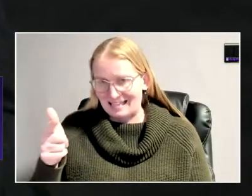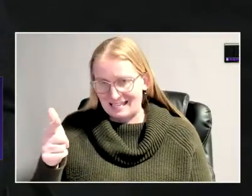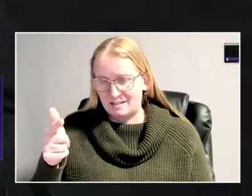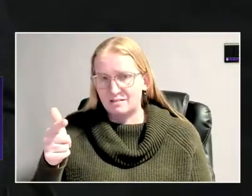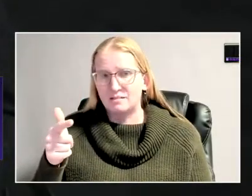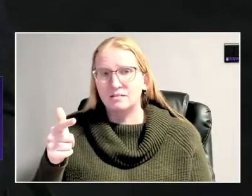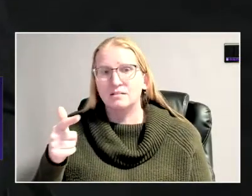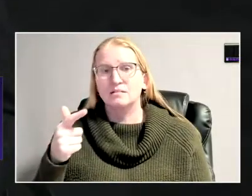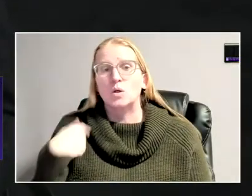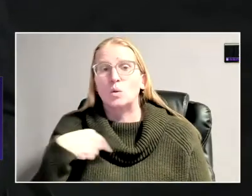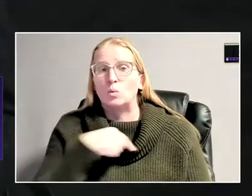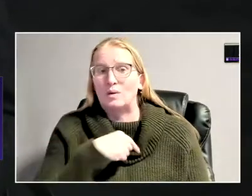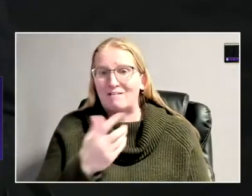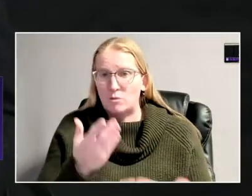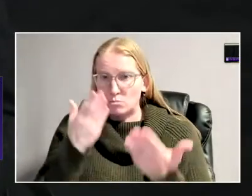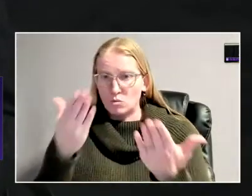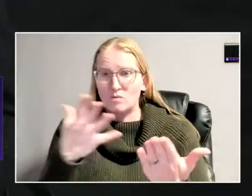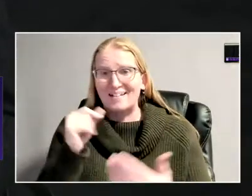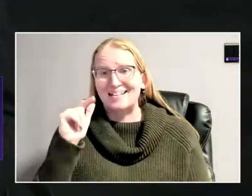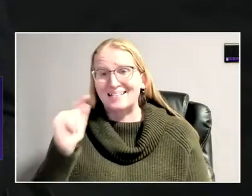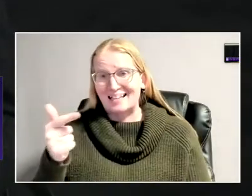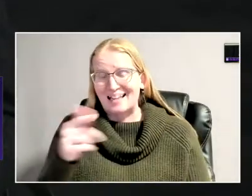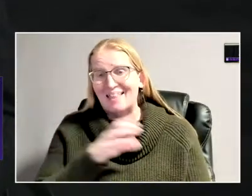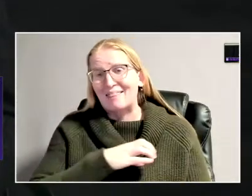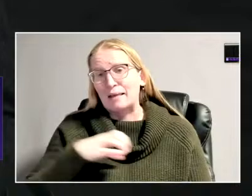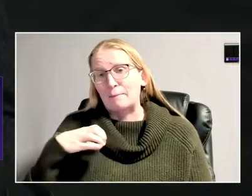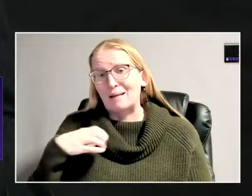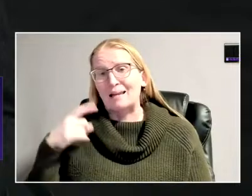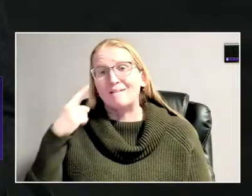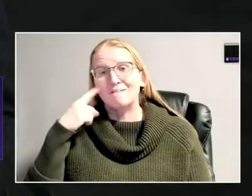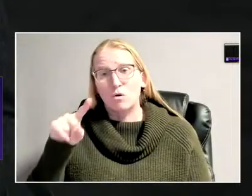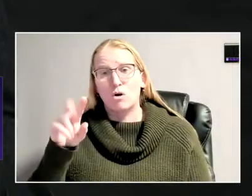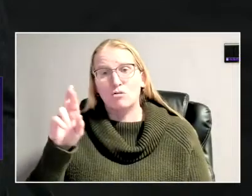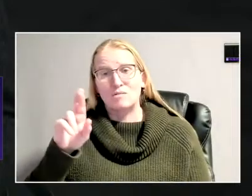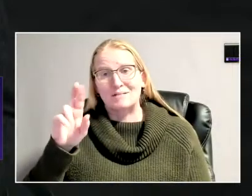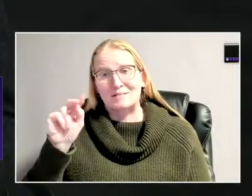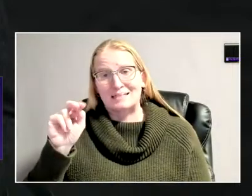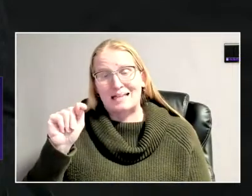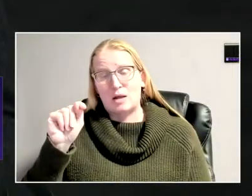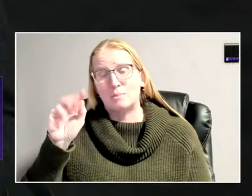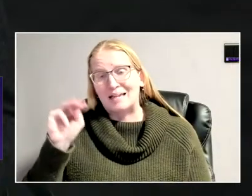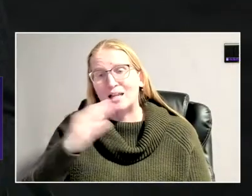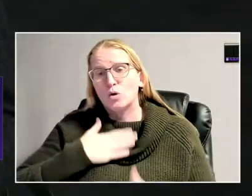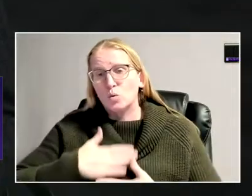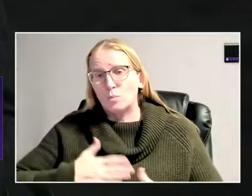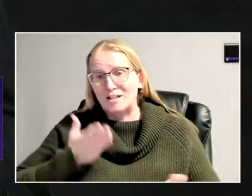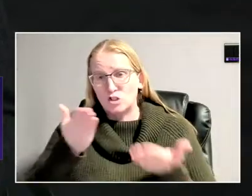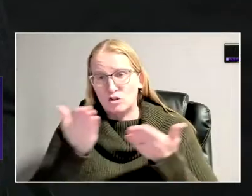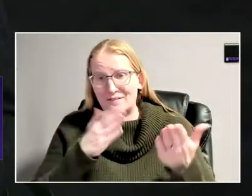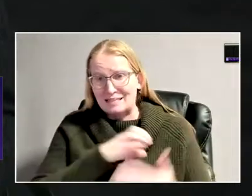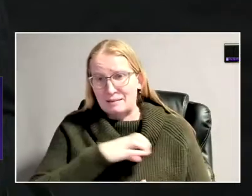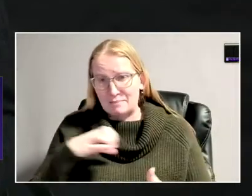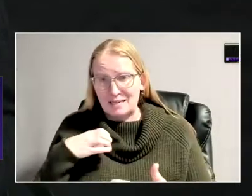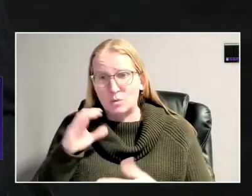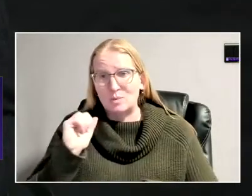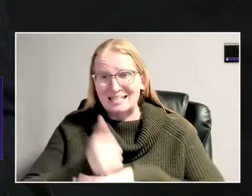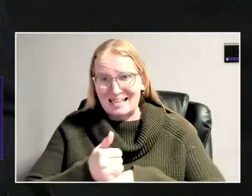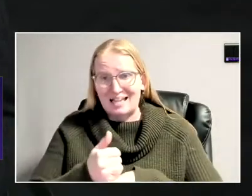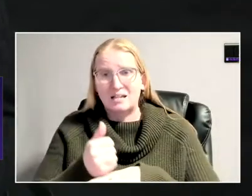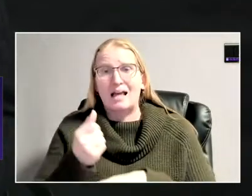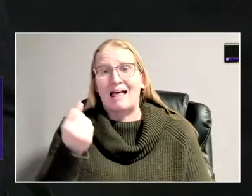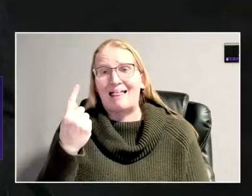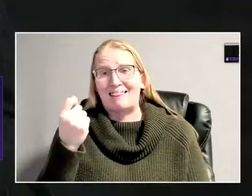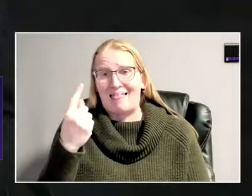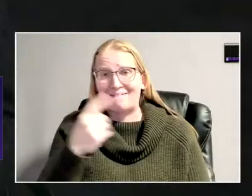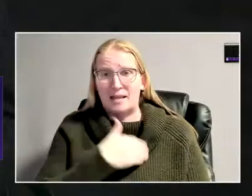moved and seconded that the committee membership of the representative town meeting Human Services committee be set at 11 members is